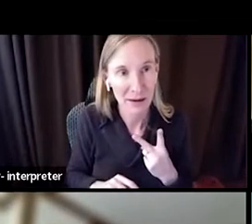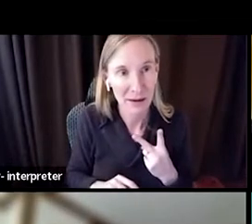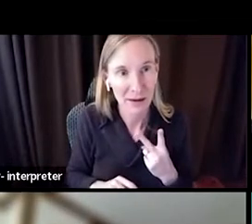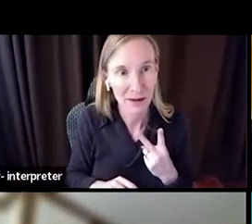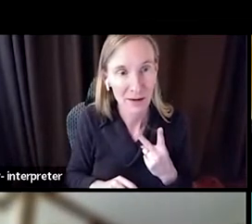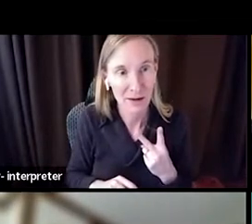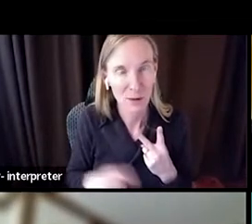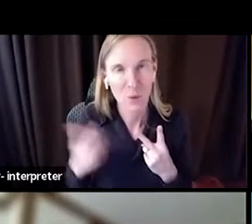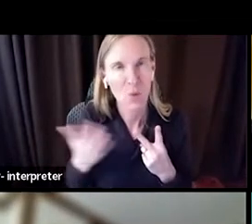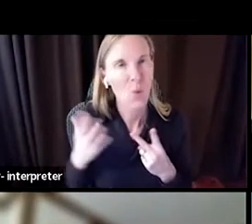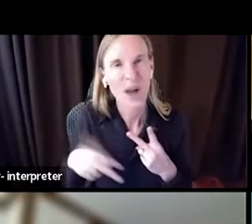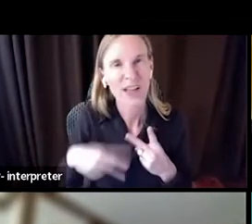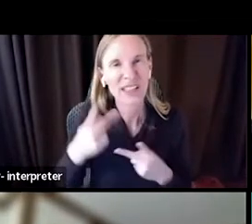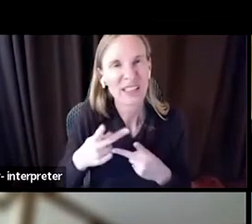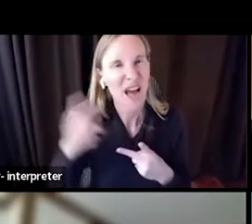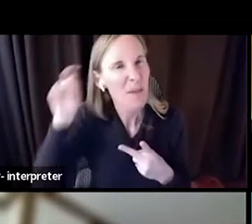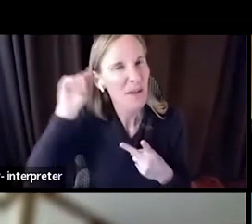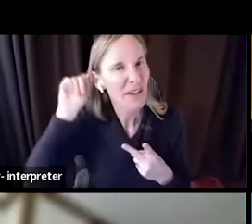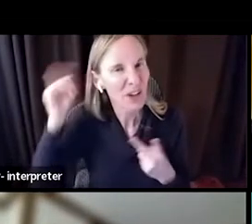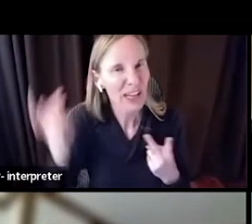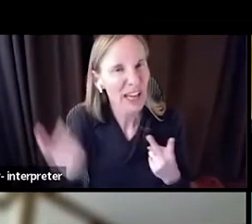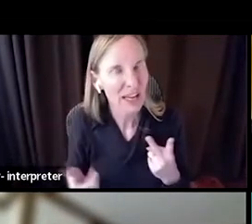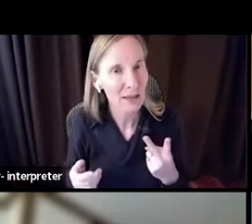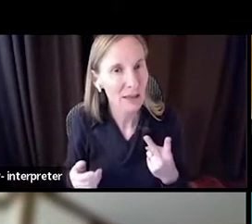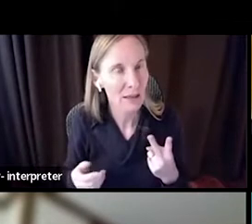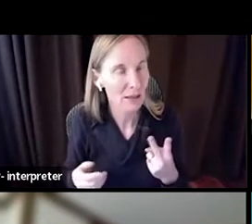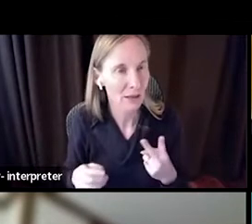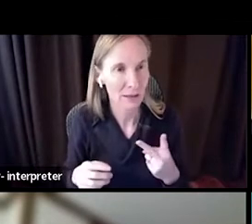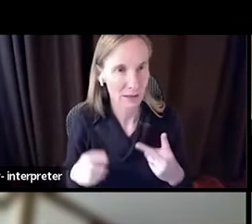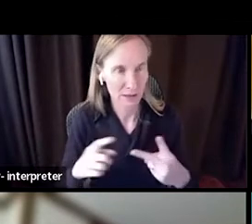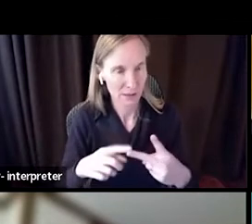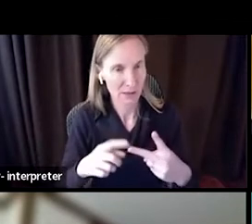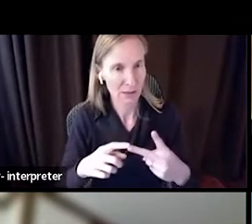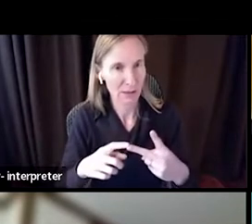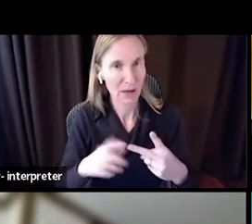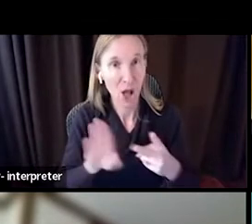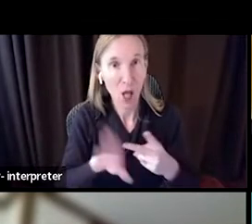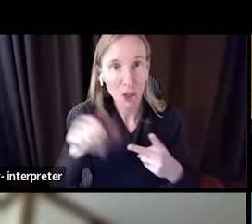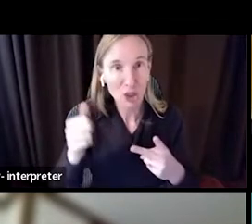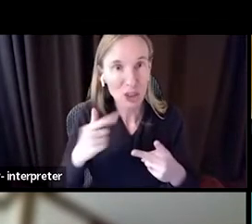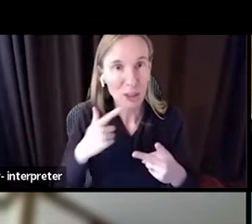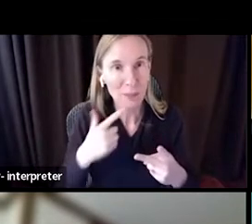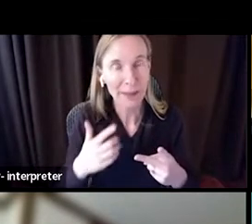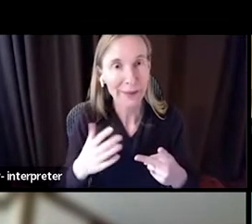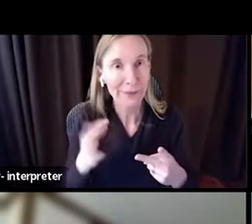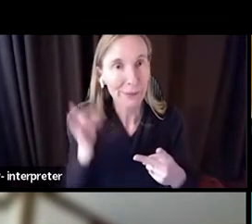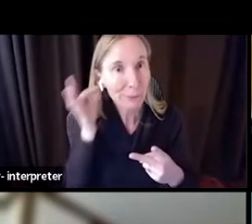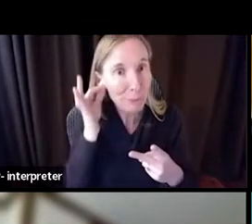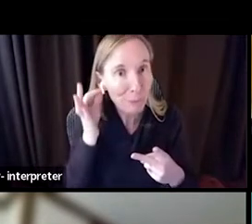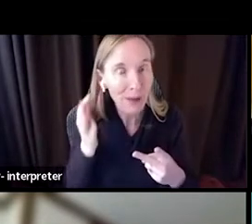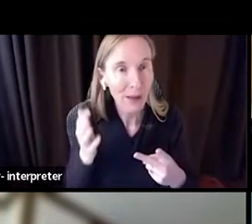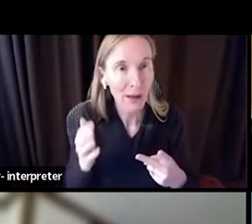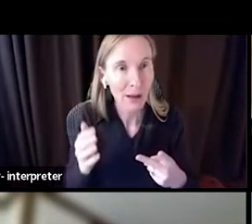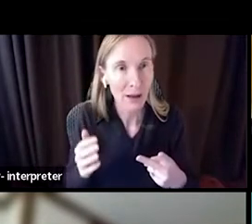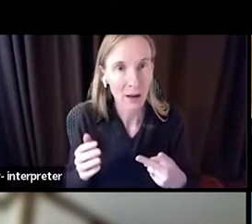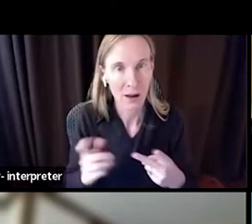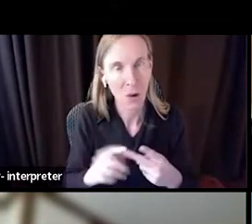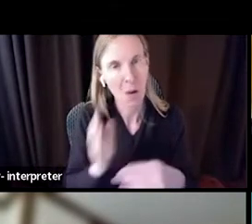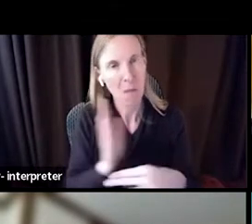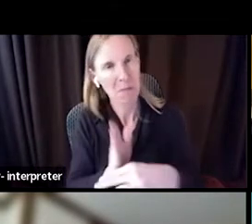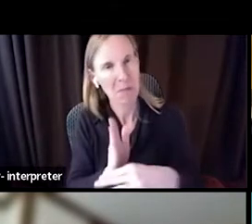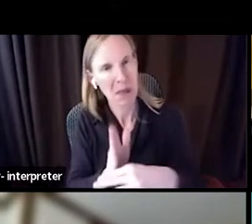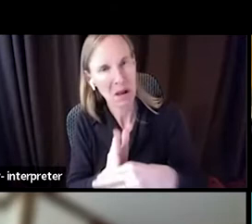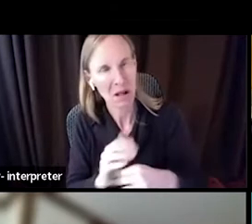what type of hearing aid this is? Is this going to be the cheapest of the cheap, or is it going to be, you know, middle of the road,